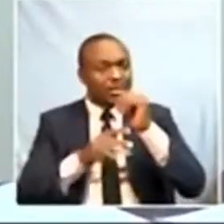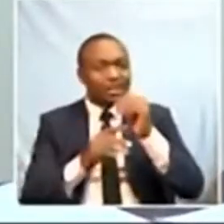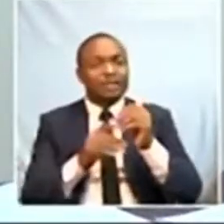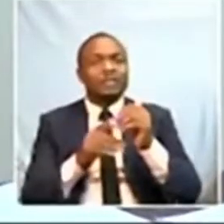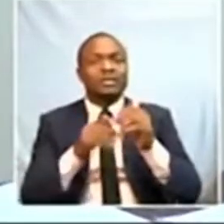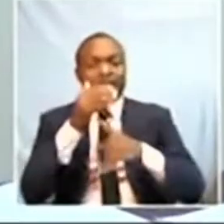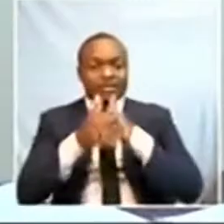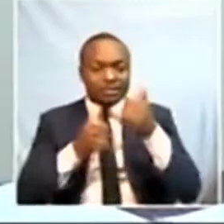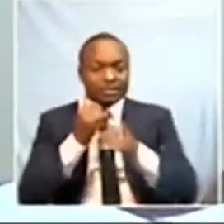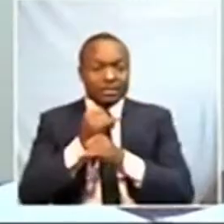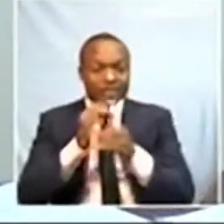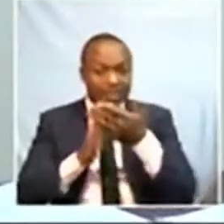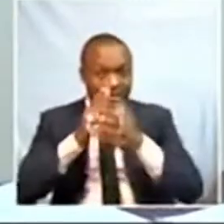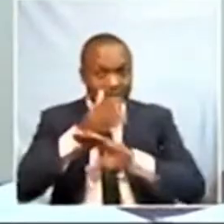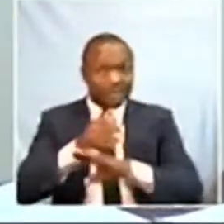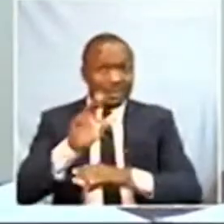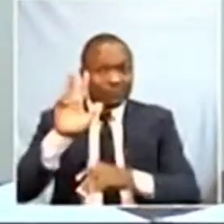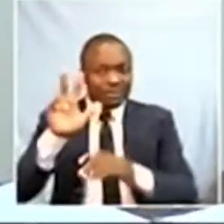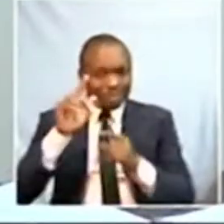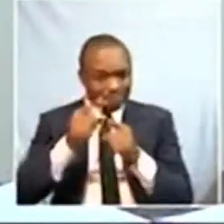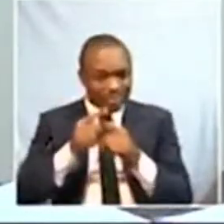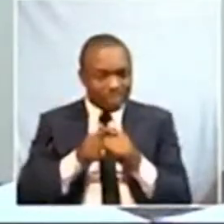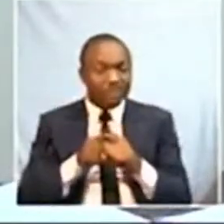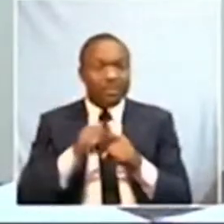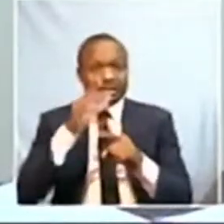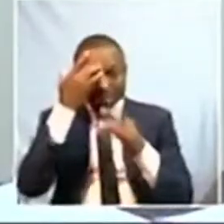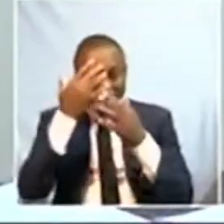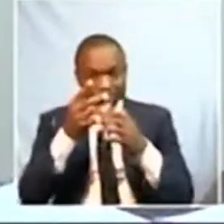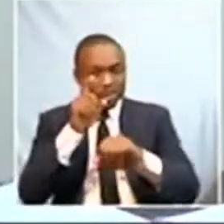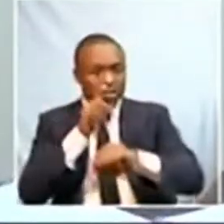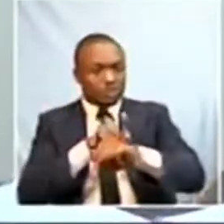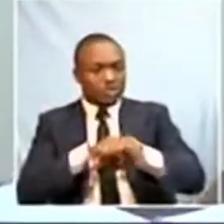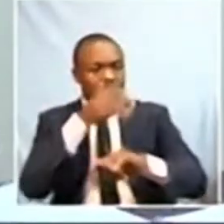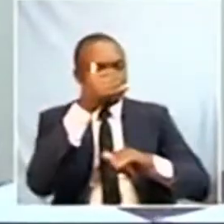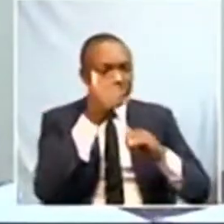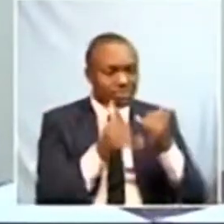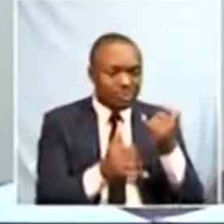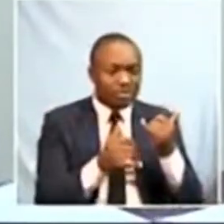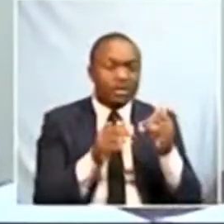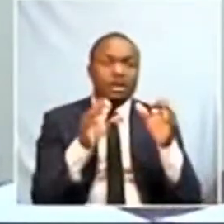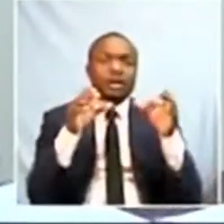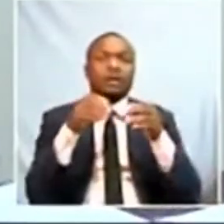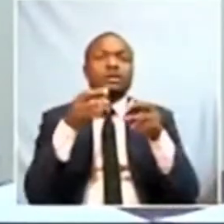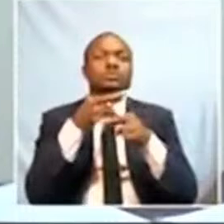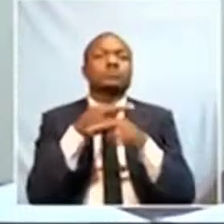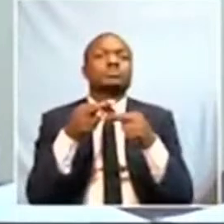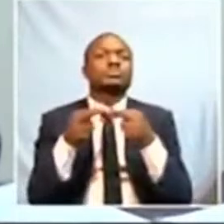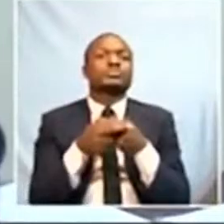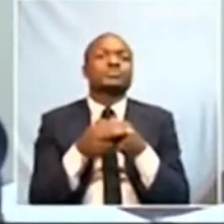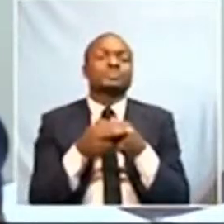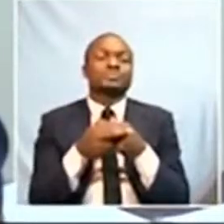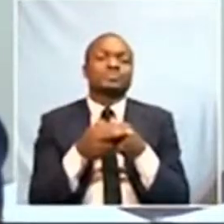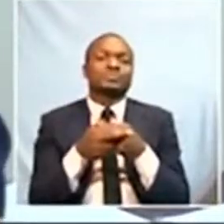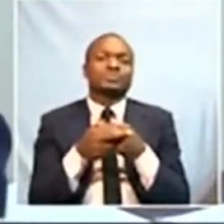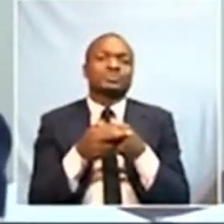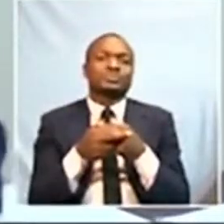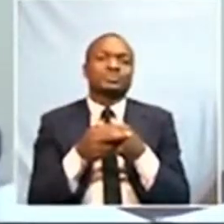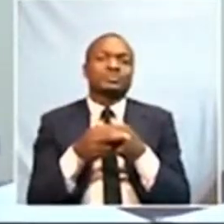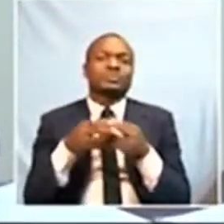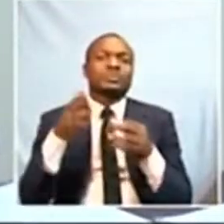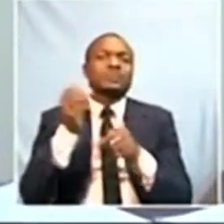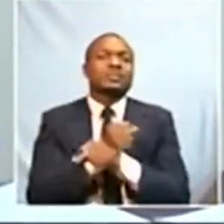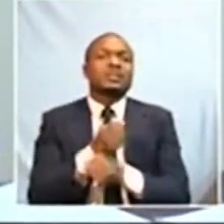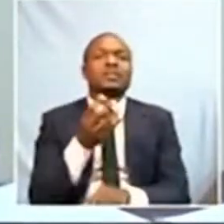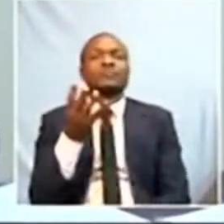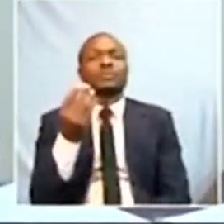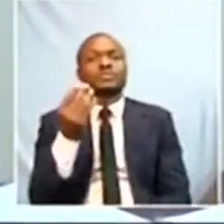After 3 months, the expected period of completion of a classroom block, it takes another